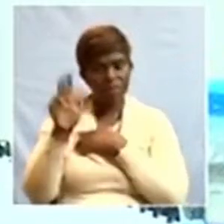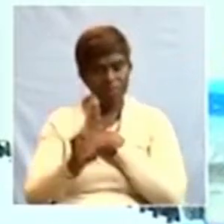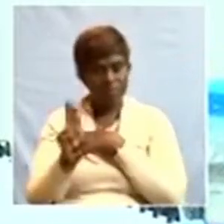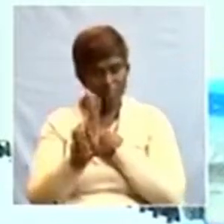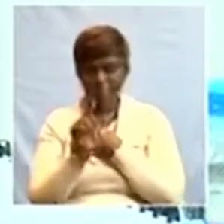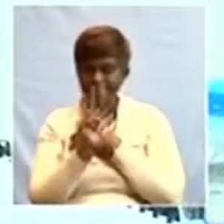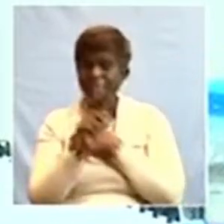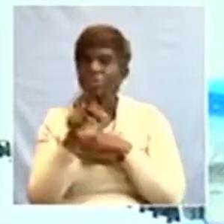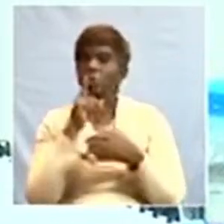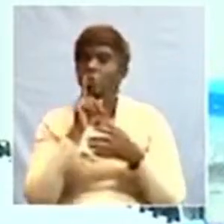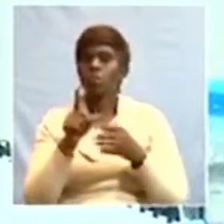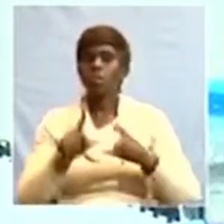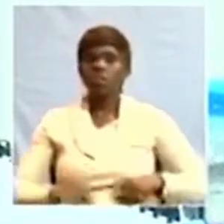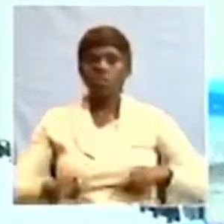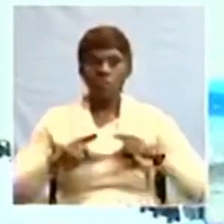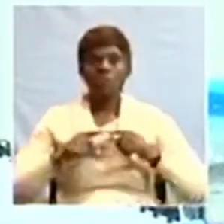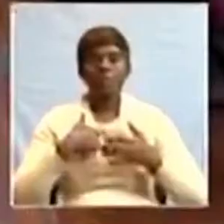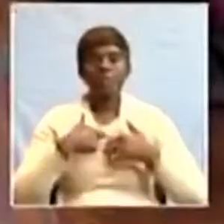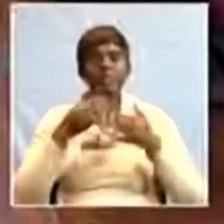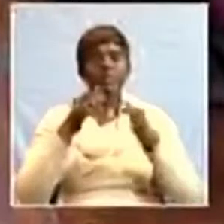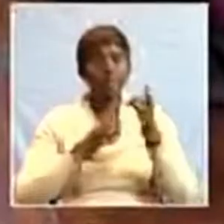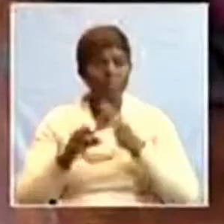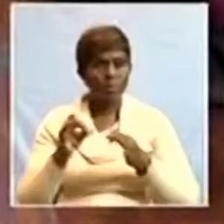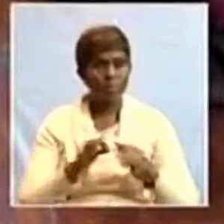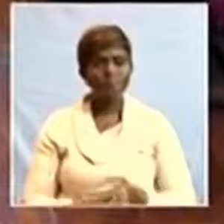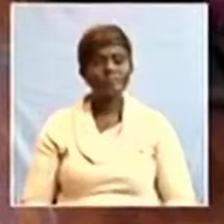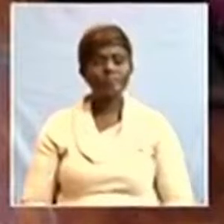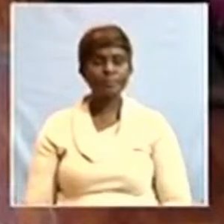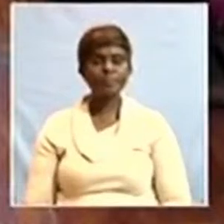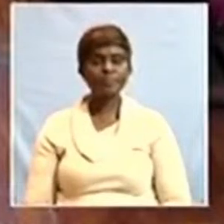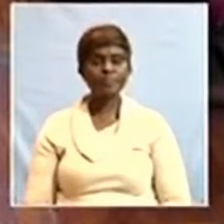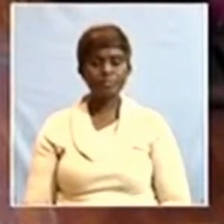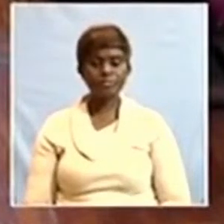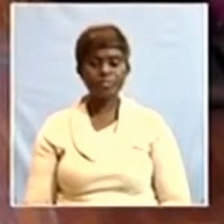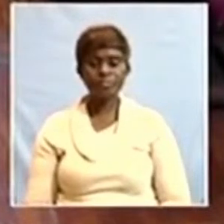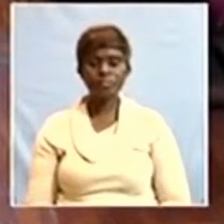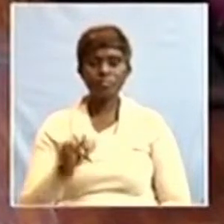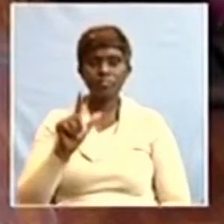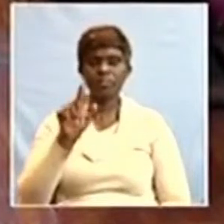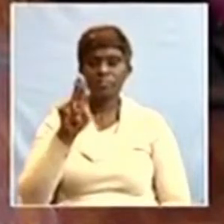It's a live system. I submit. Honorable Mike.